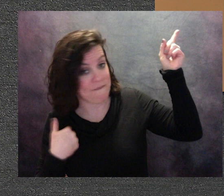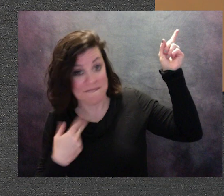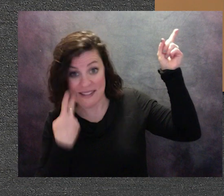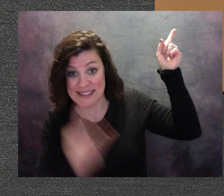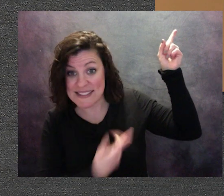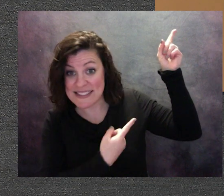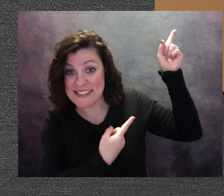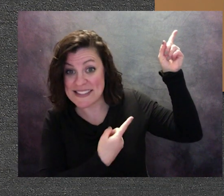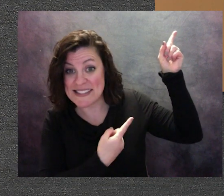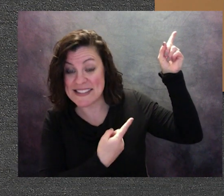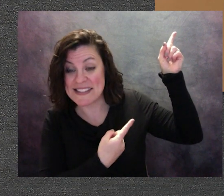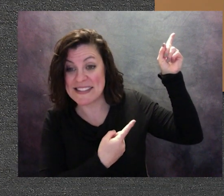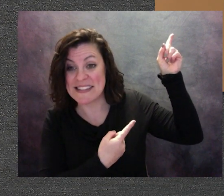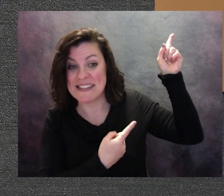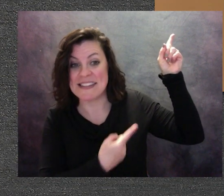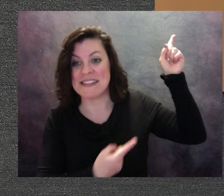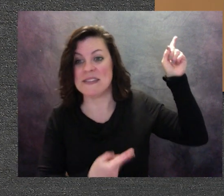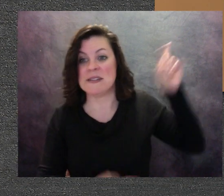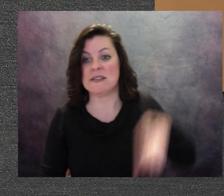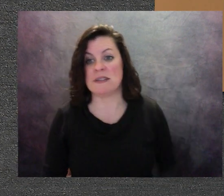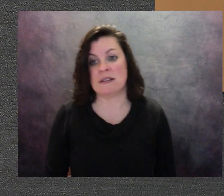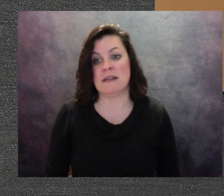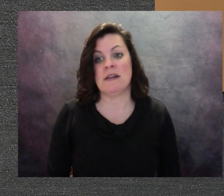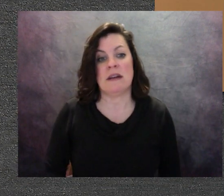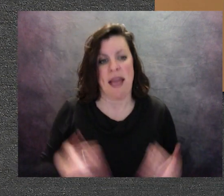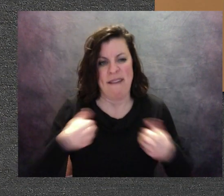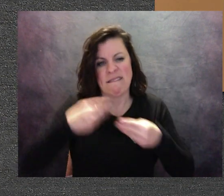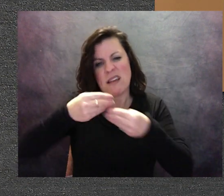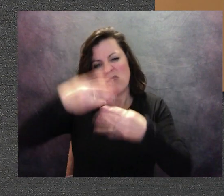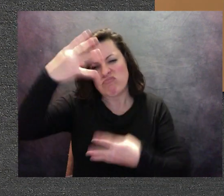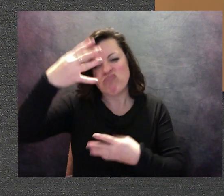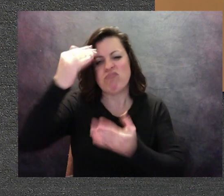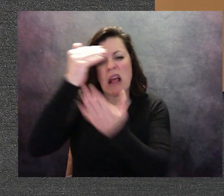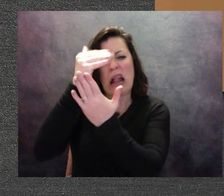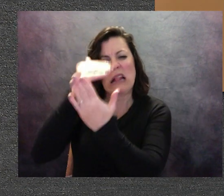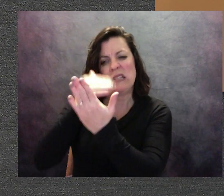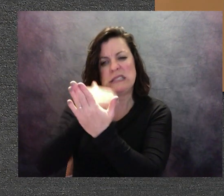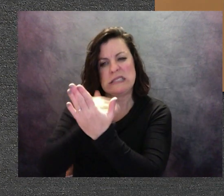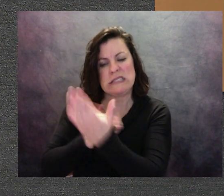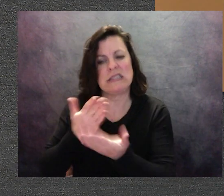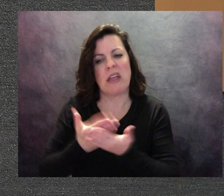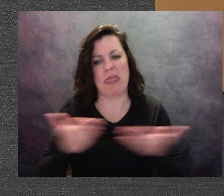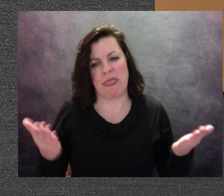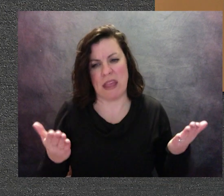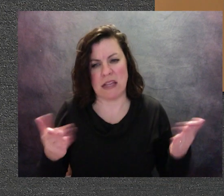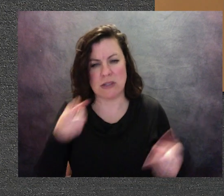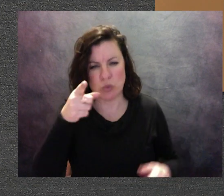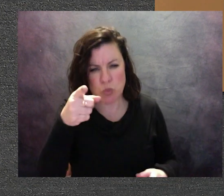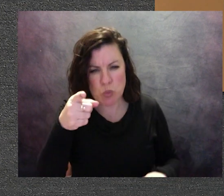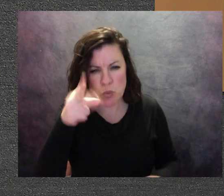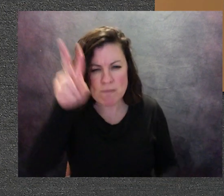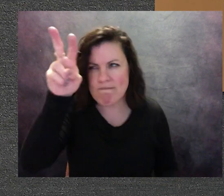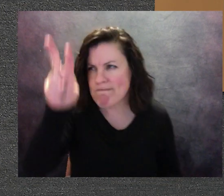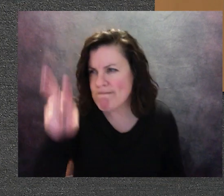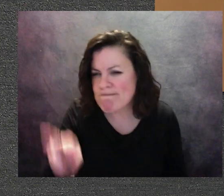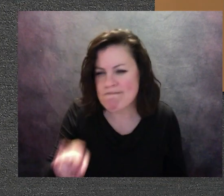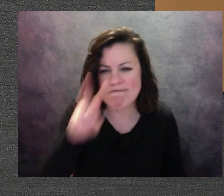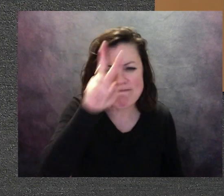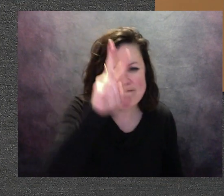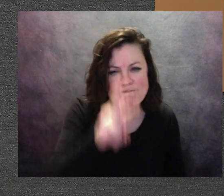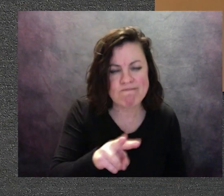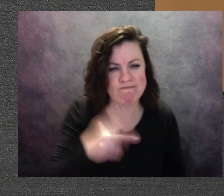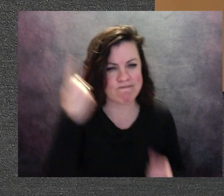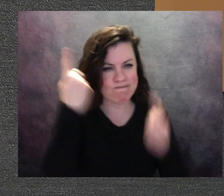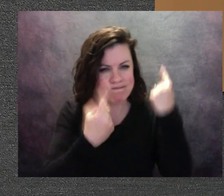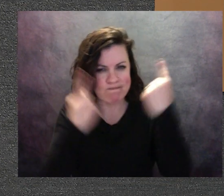worksheet? It has items listed over here. And then you're going to make choices about, did